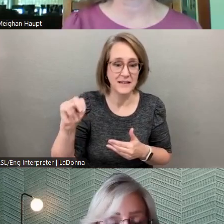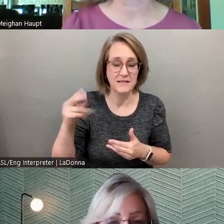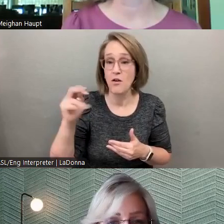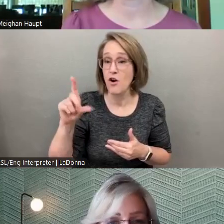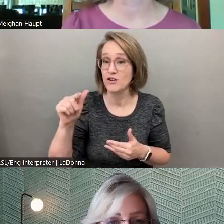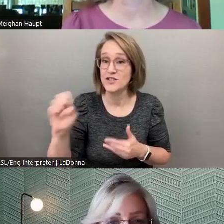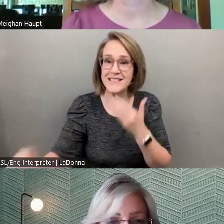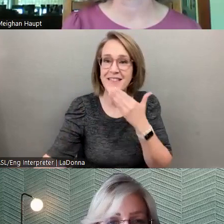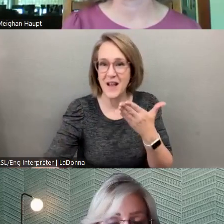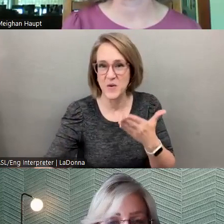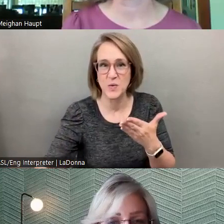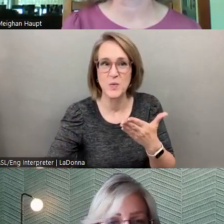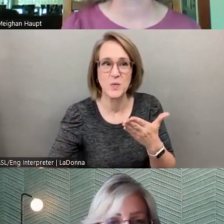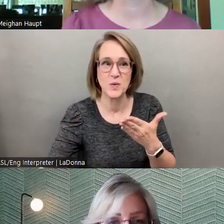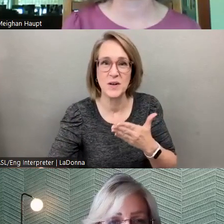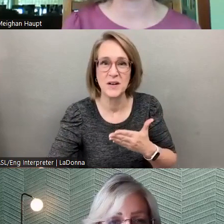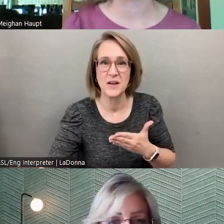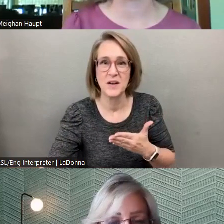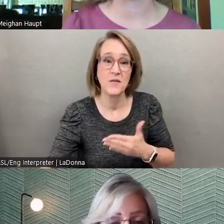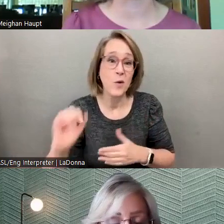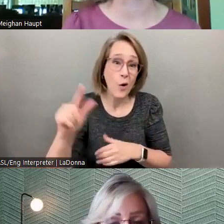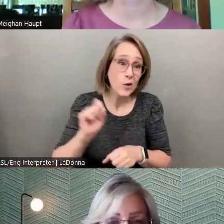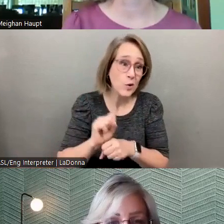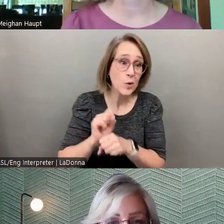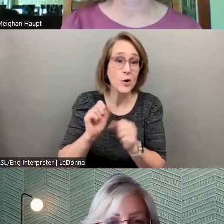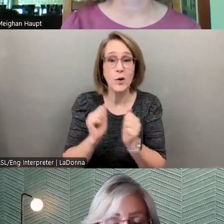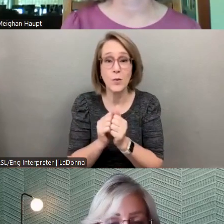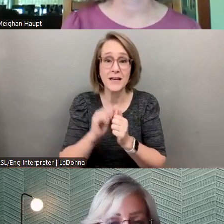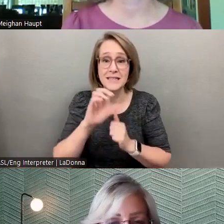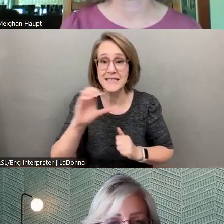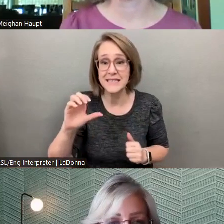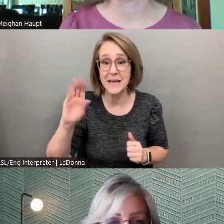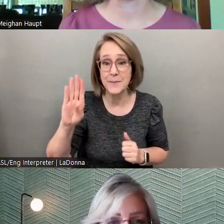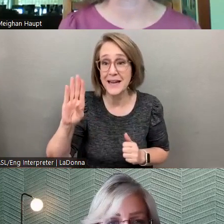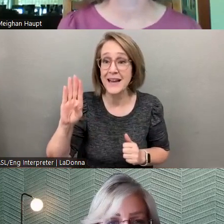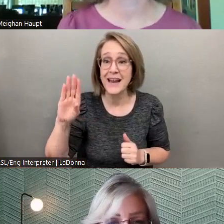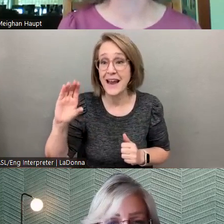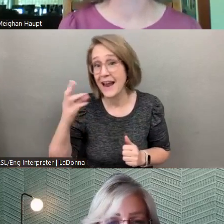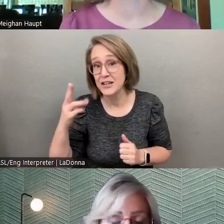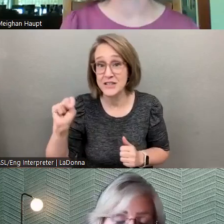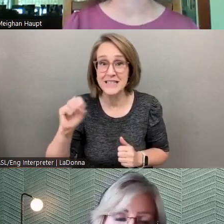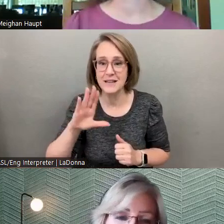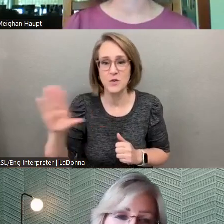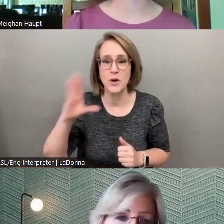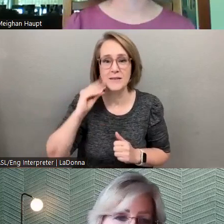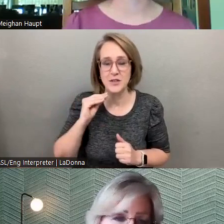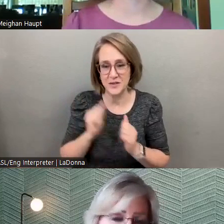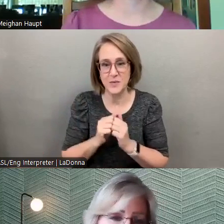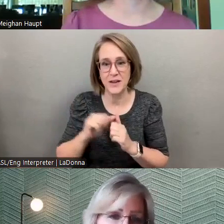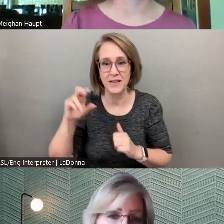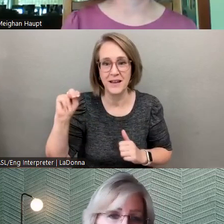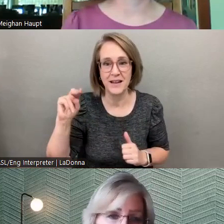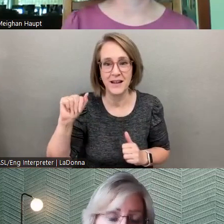want to thank you, Carrie, for all the work you do on CCBHCs and all the expertise you bring. Go ahead. Thank you so